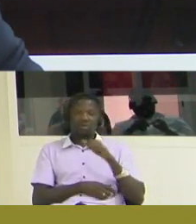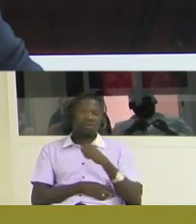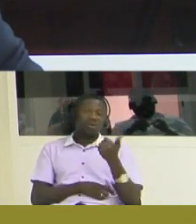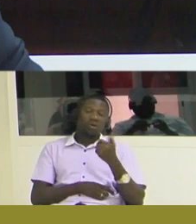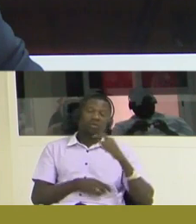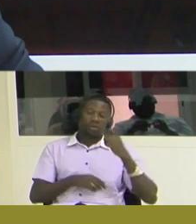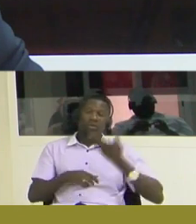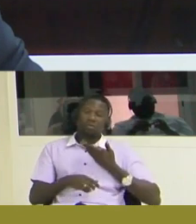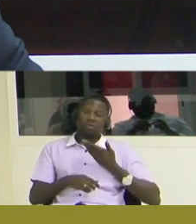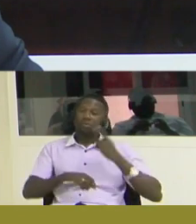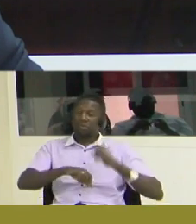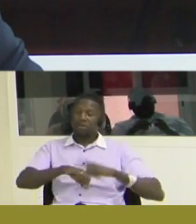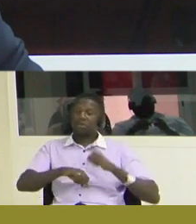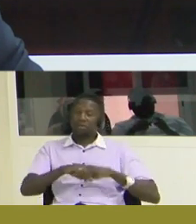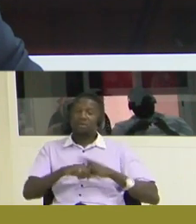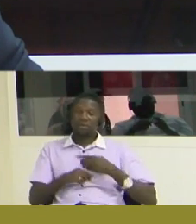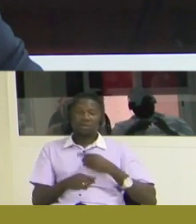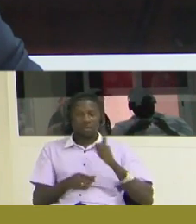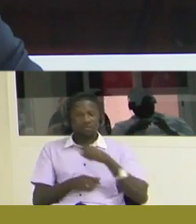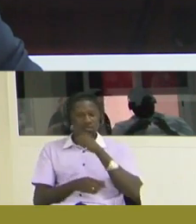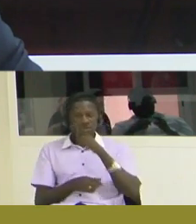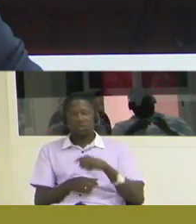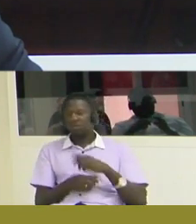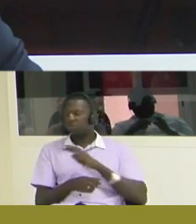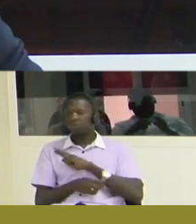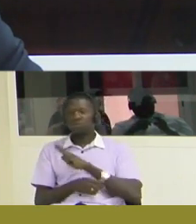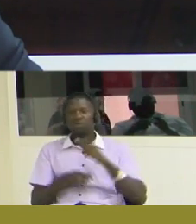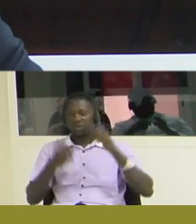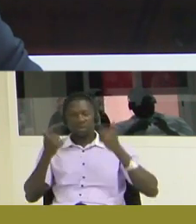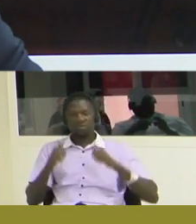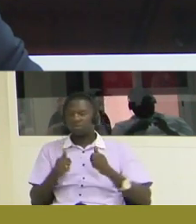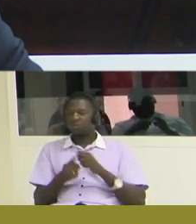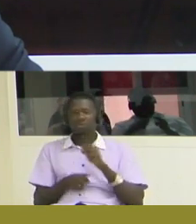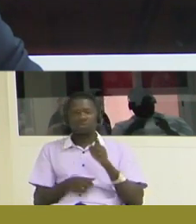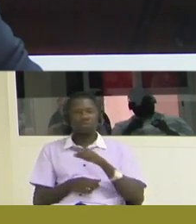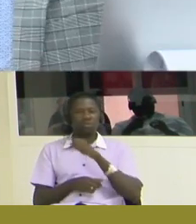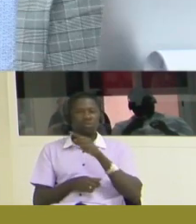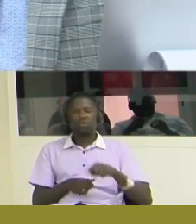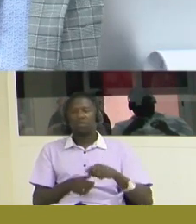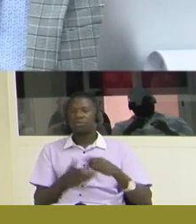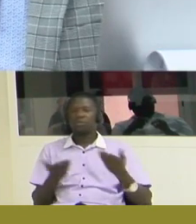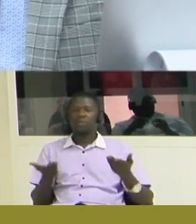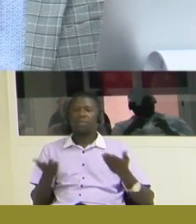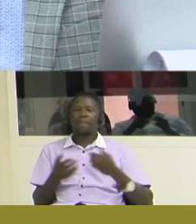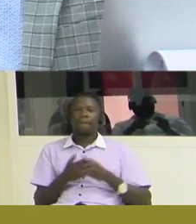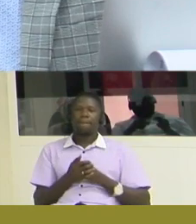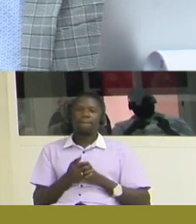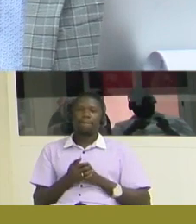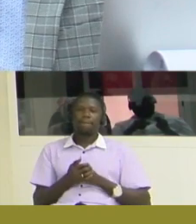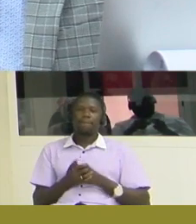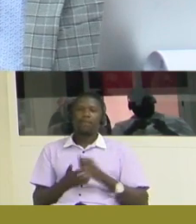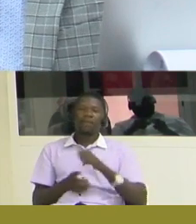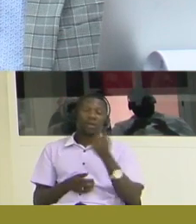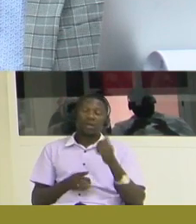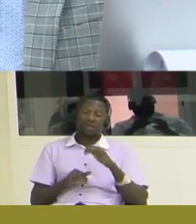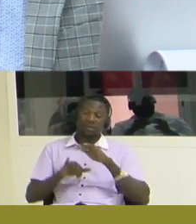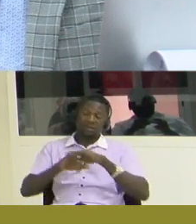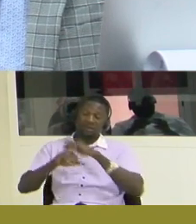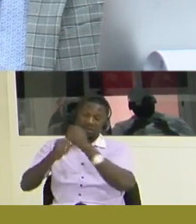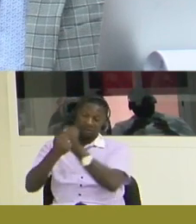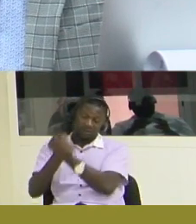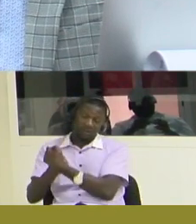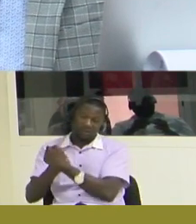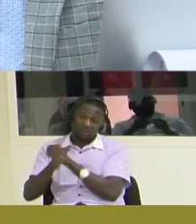beaten and it was wrong it should not have happened and their detentions were also